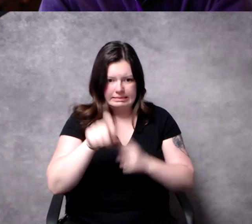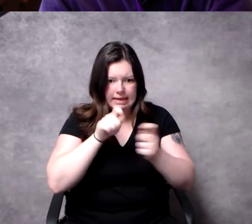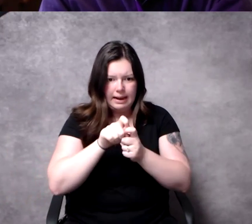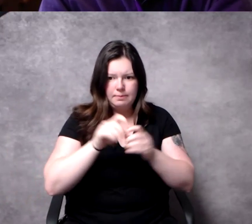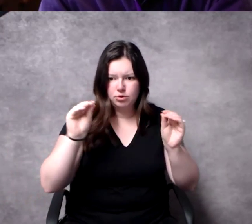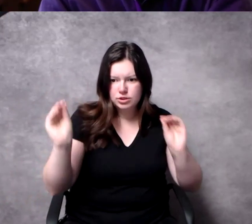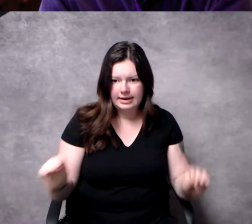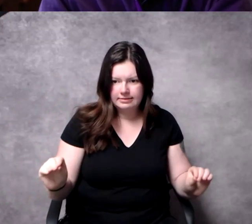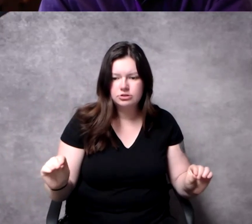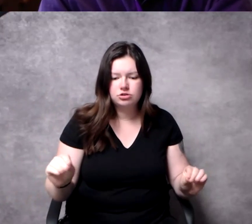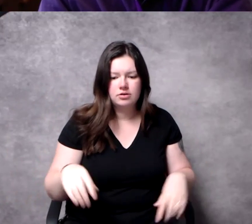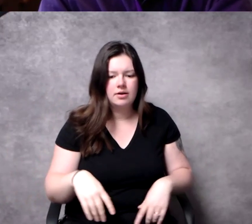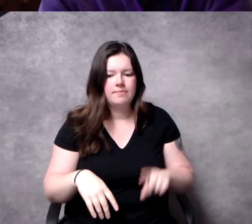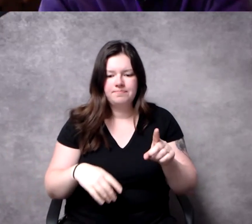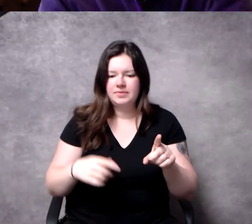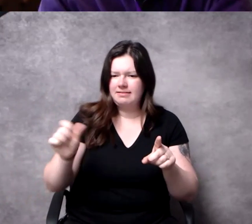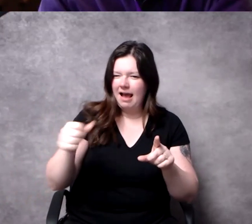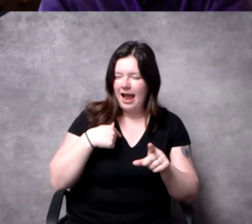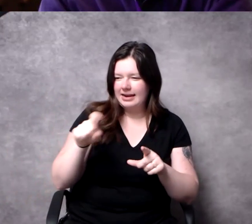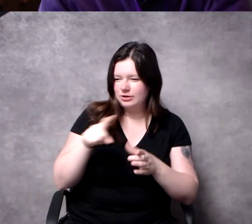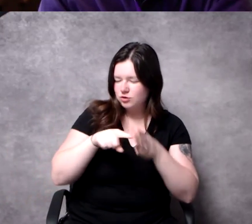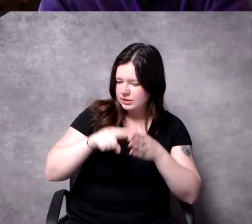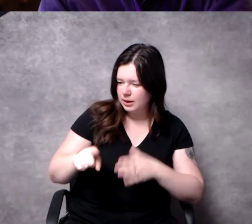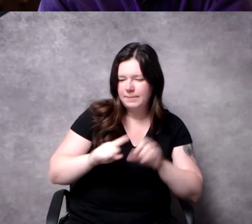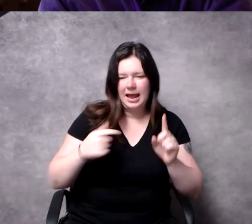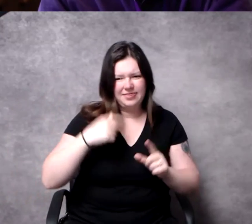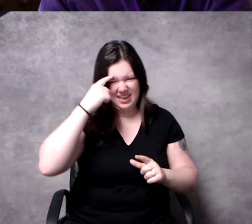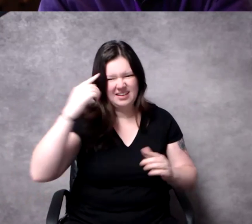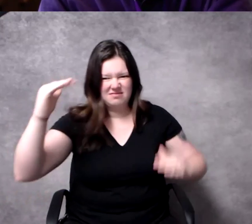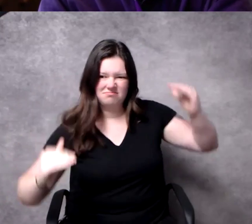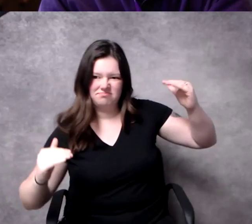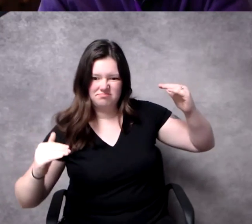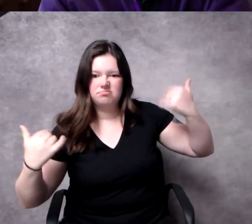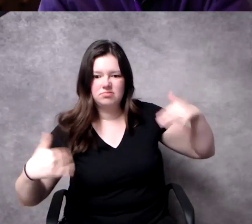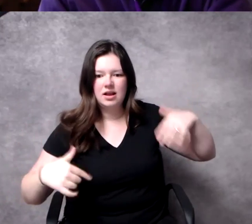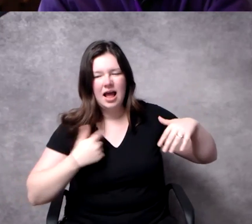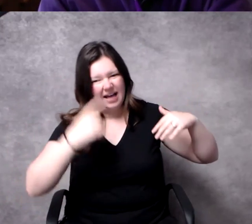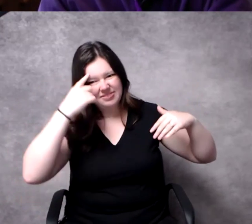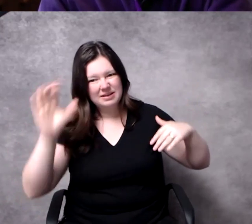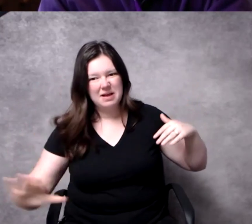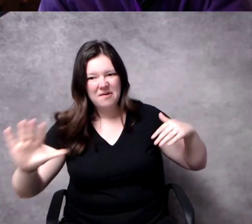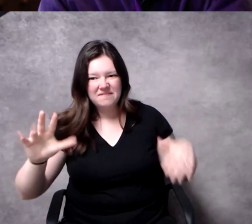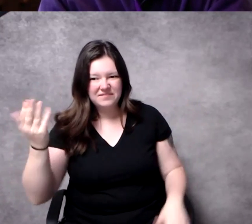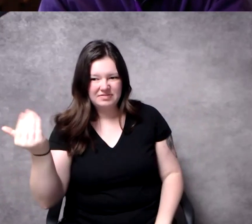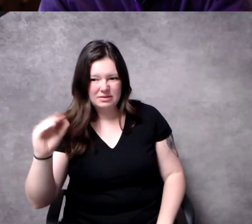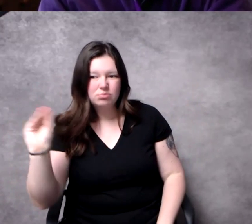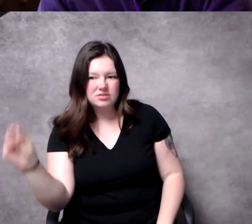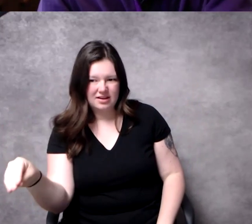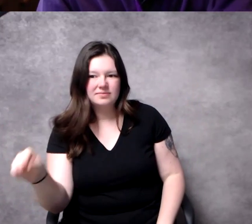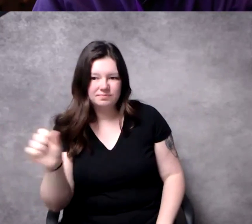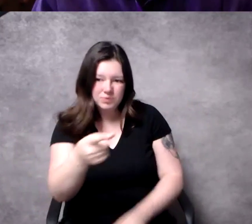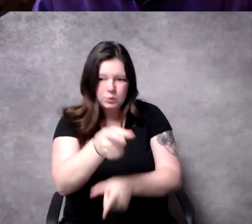probably substantially lower. I want to think it's like 15% or something in that ballpark. So it's substantially